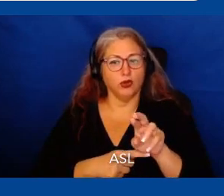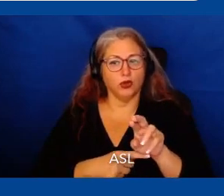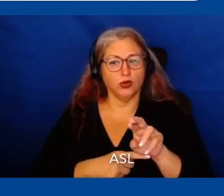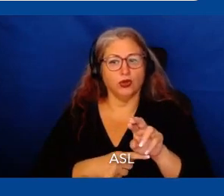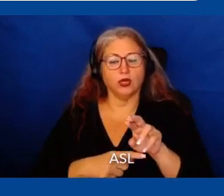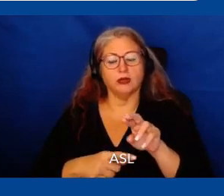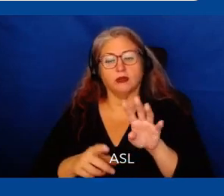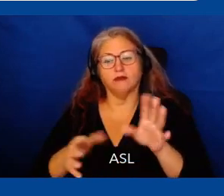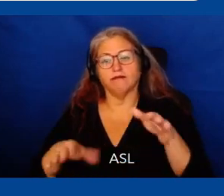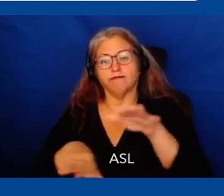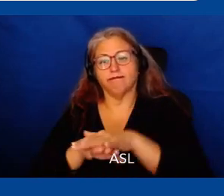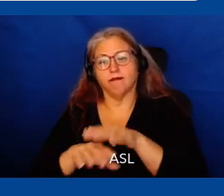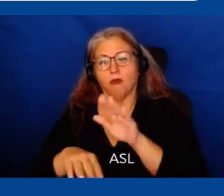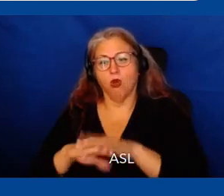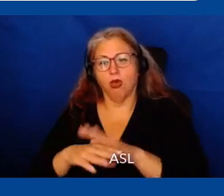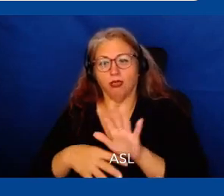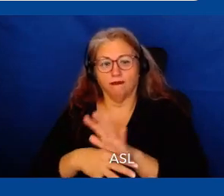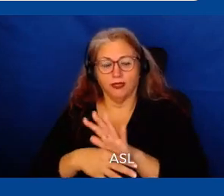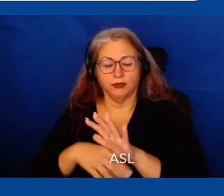the film.